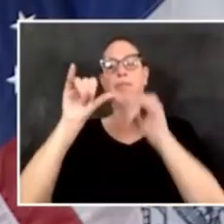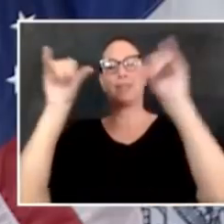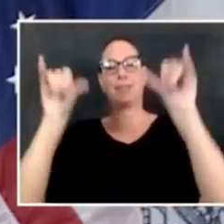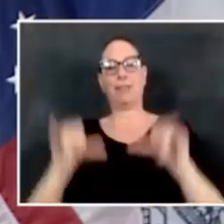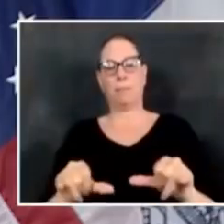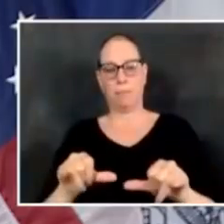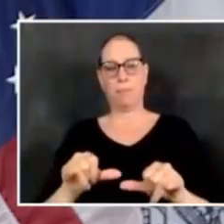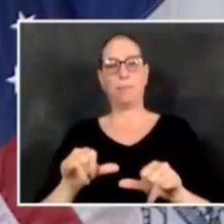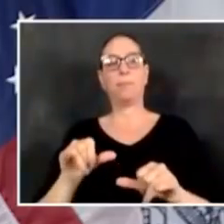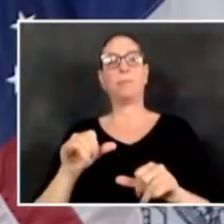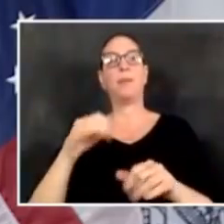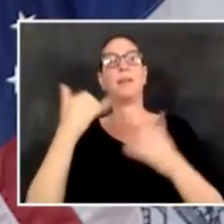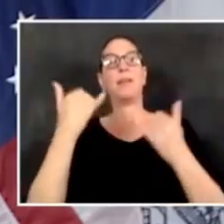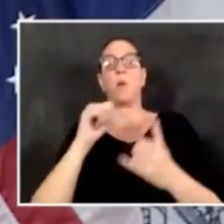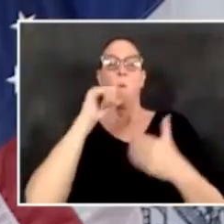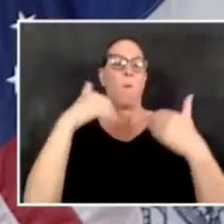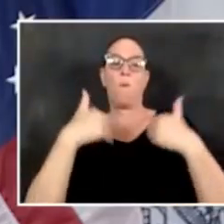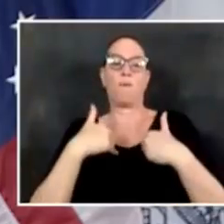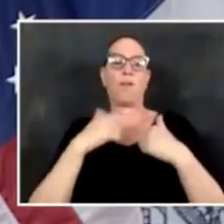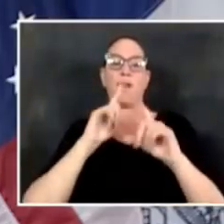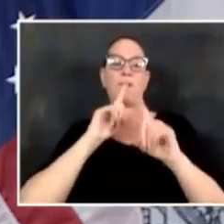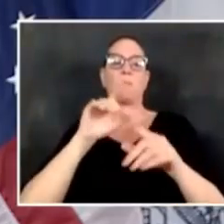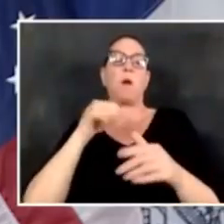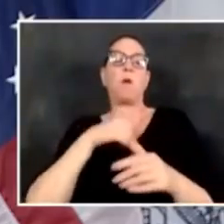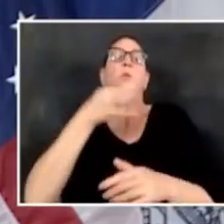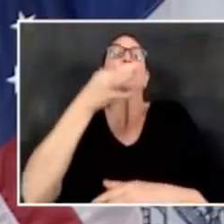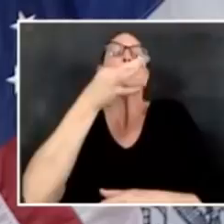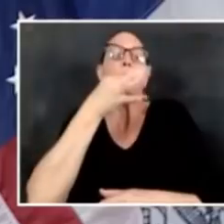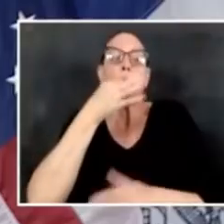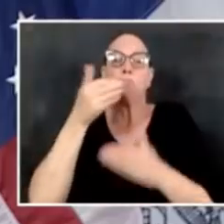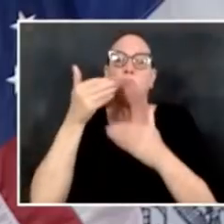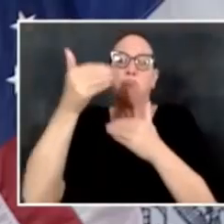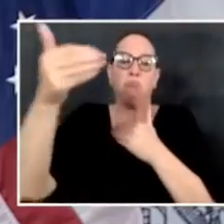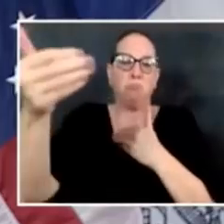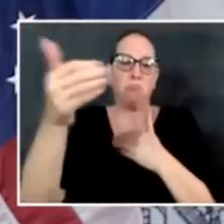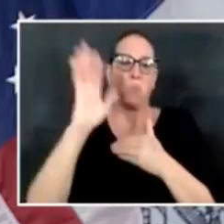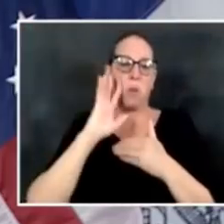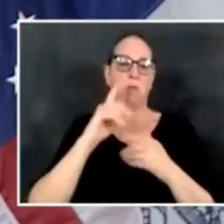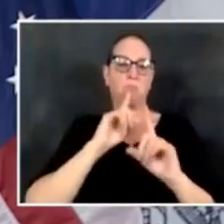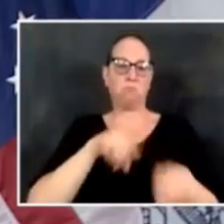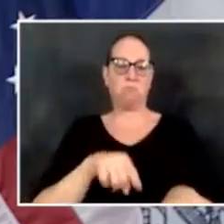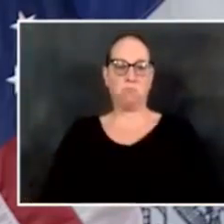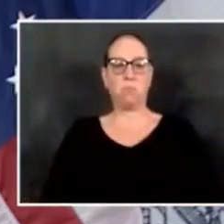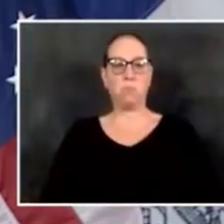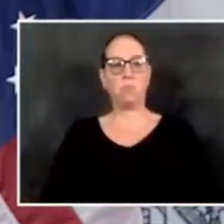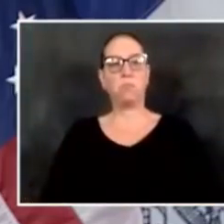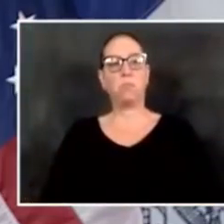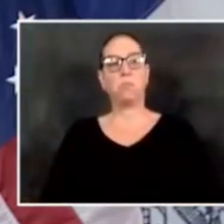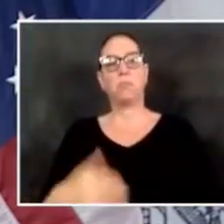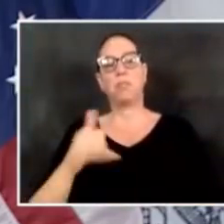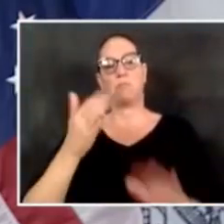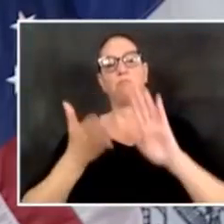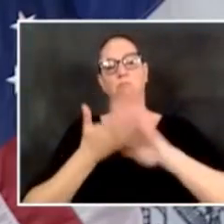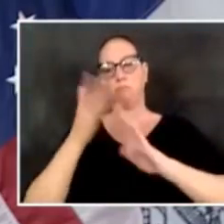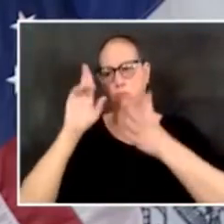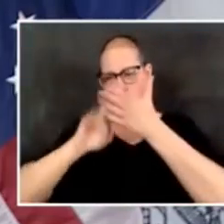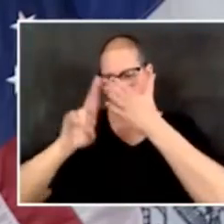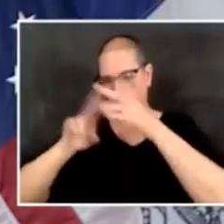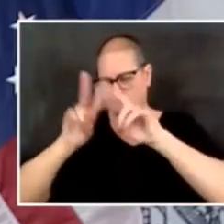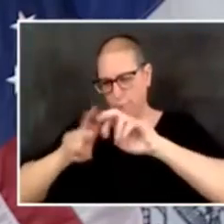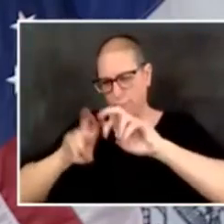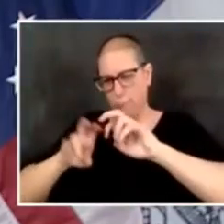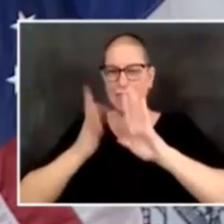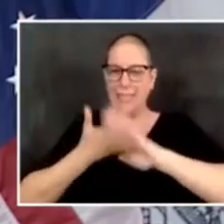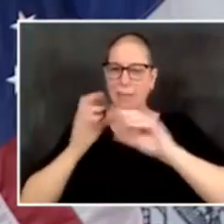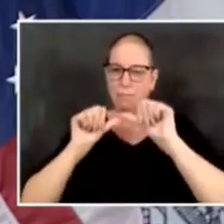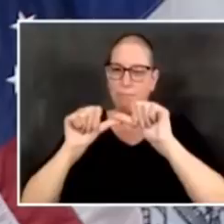important to keep in mind that they should really be done in the context of research, because there's a lot of fog in the middle of a war. And we